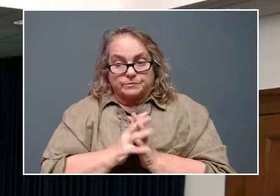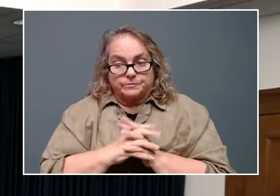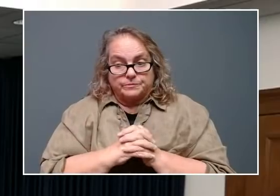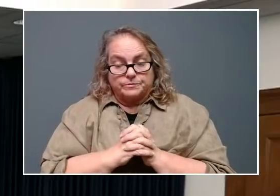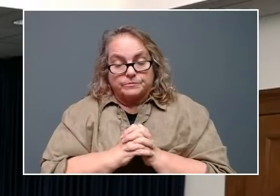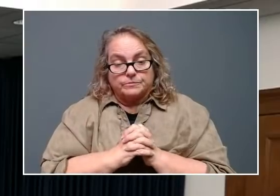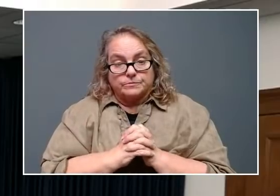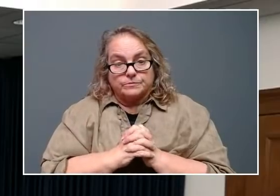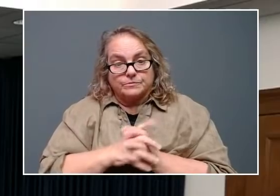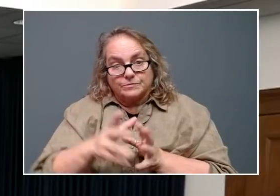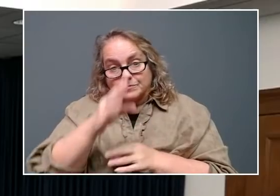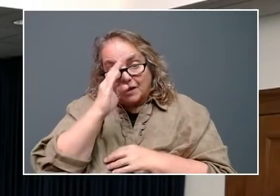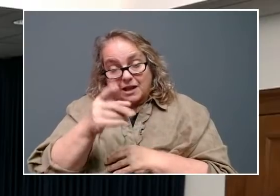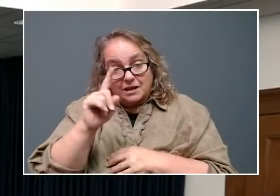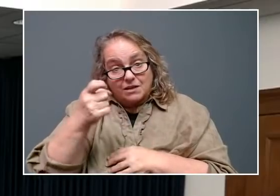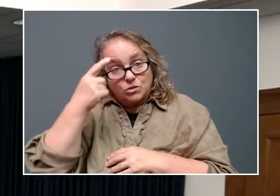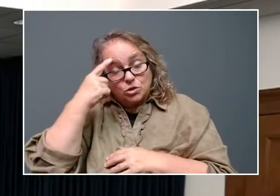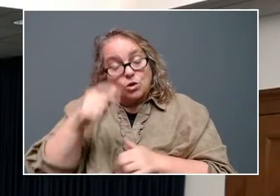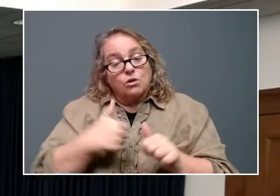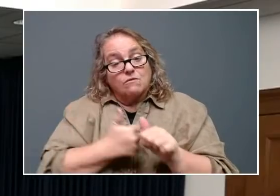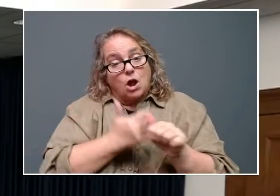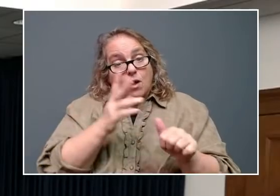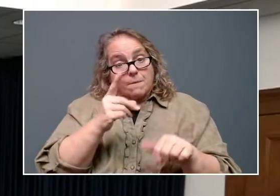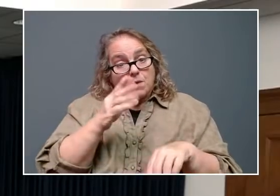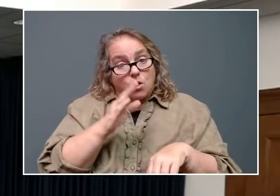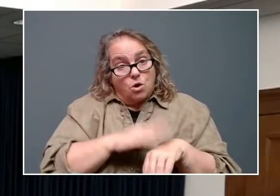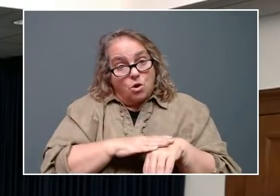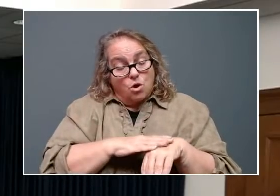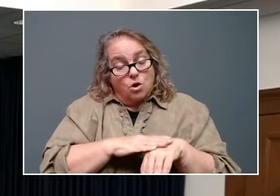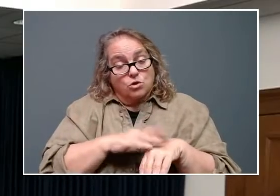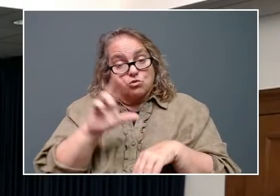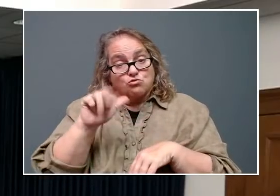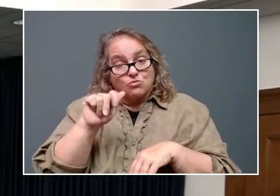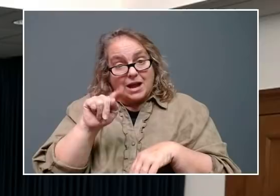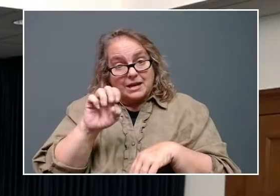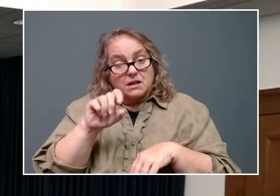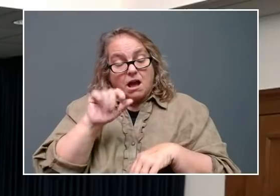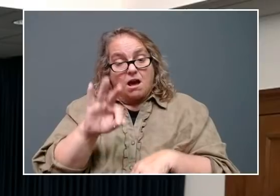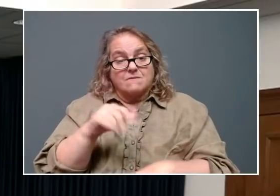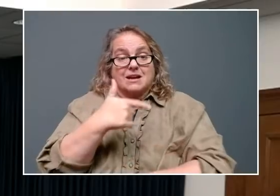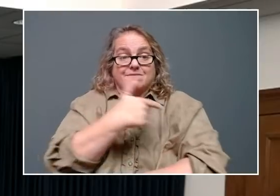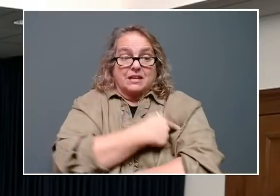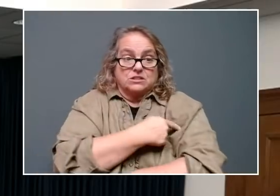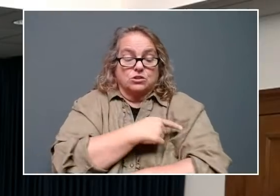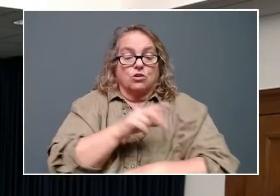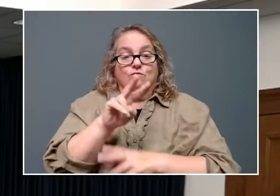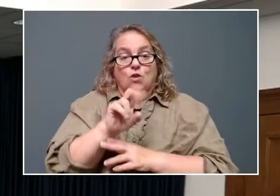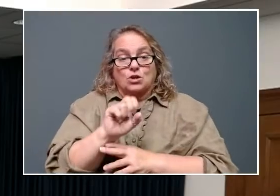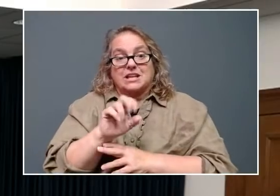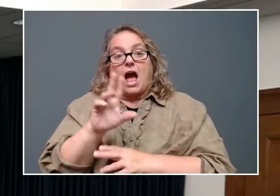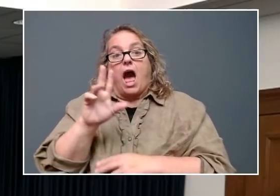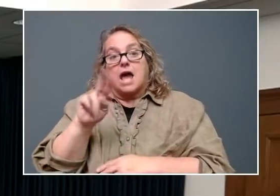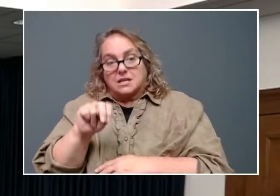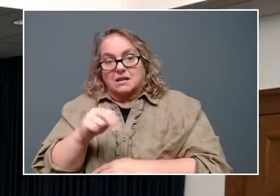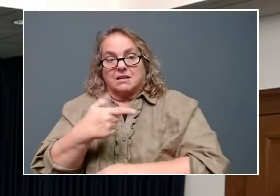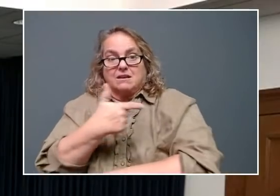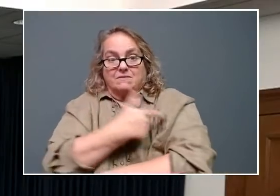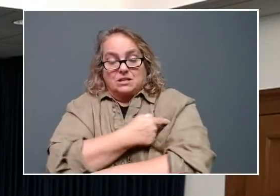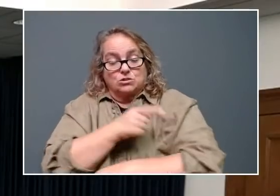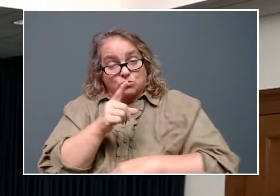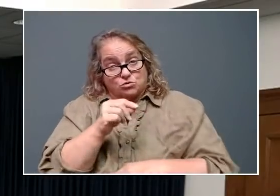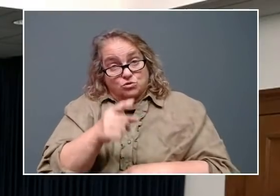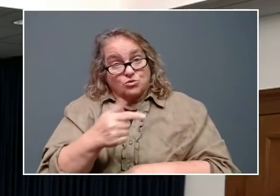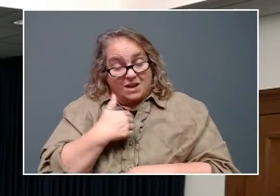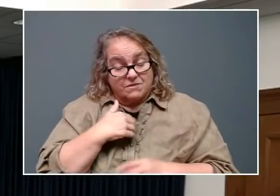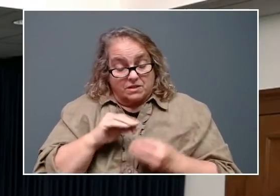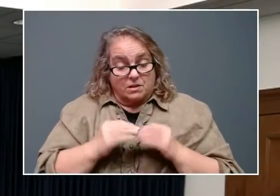Hi, Governor. Following up on the rate of vaccinated versus unvaccinated, given the numbers you cited to